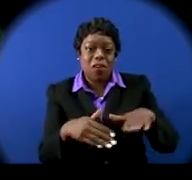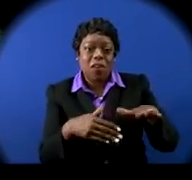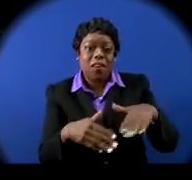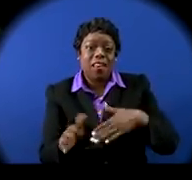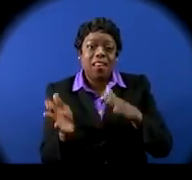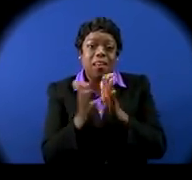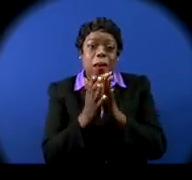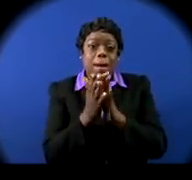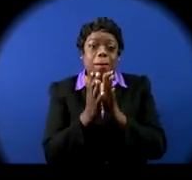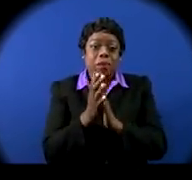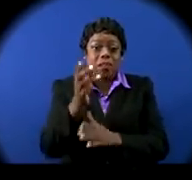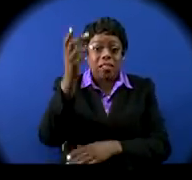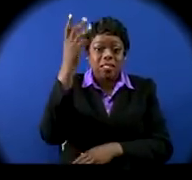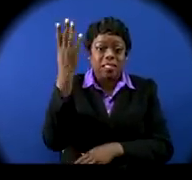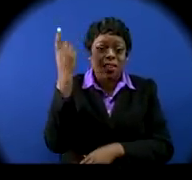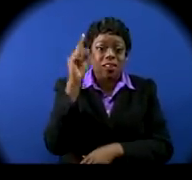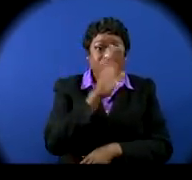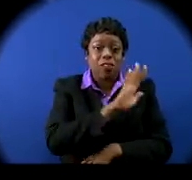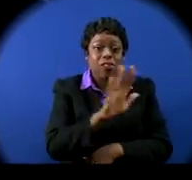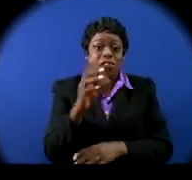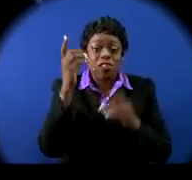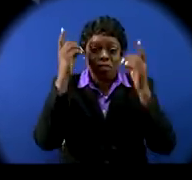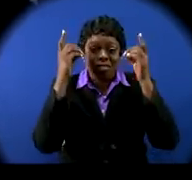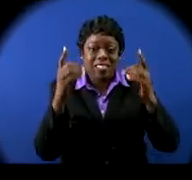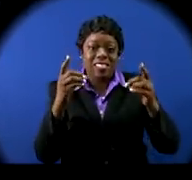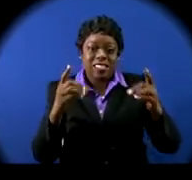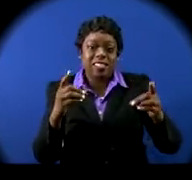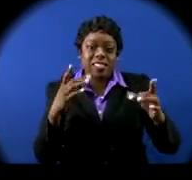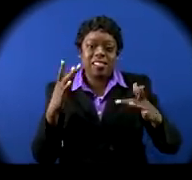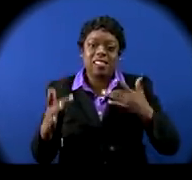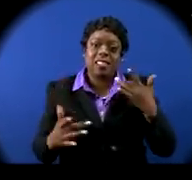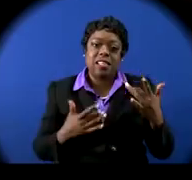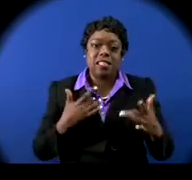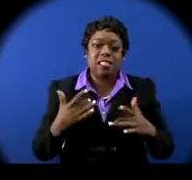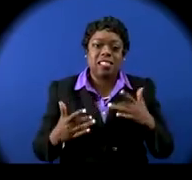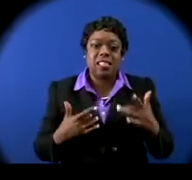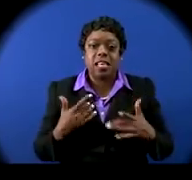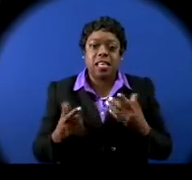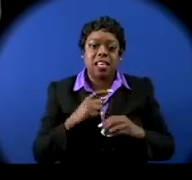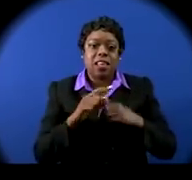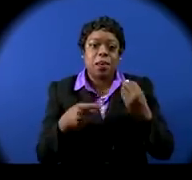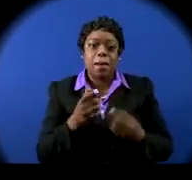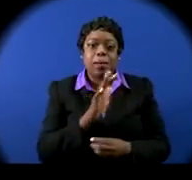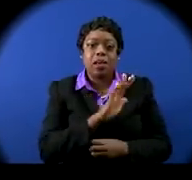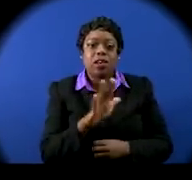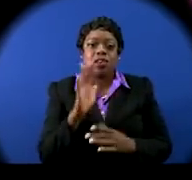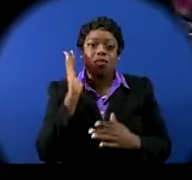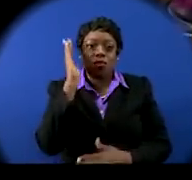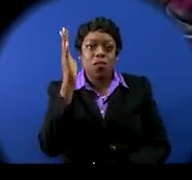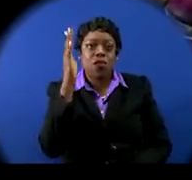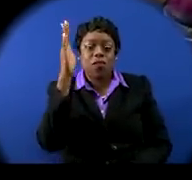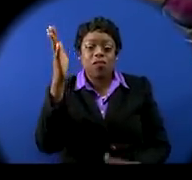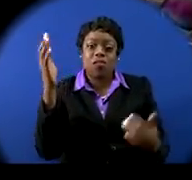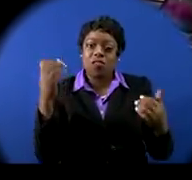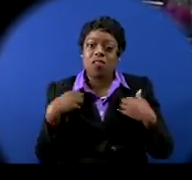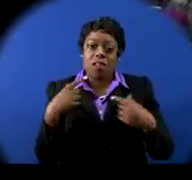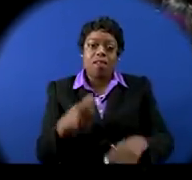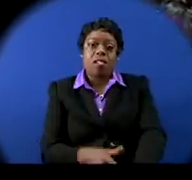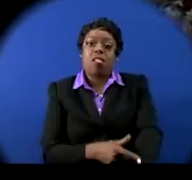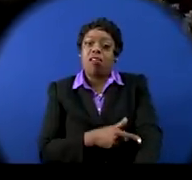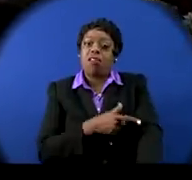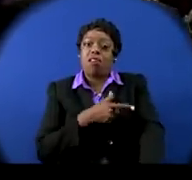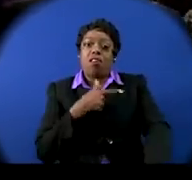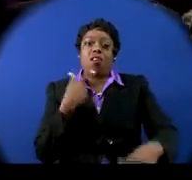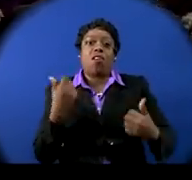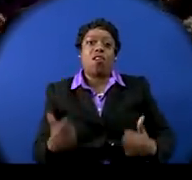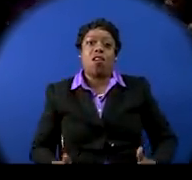Praise God for your decision. Excited about your future. You got a long life to live for the glory of